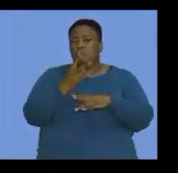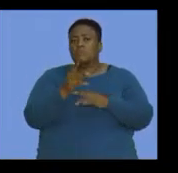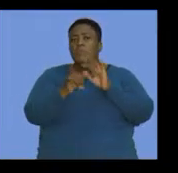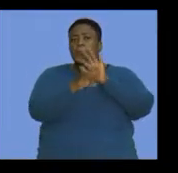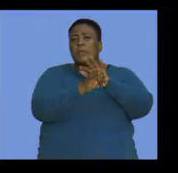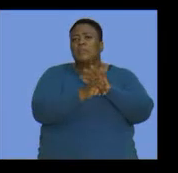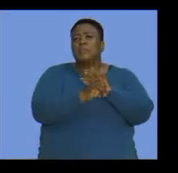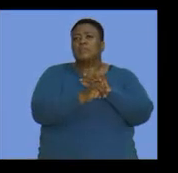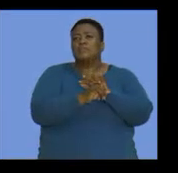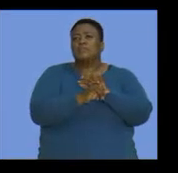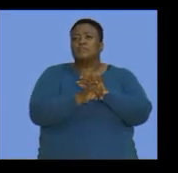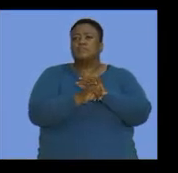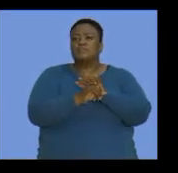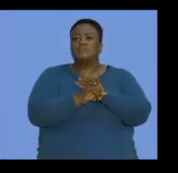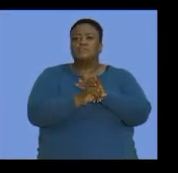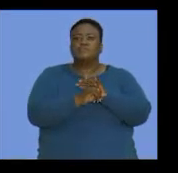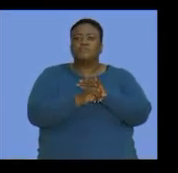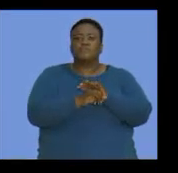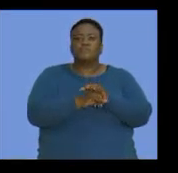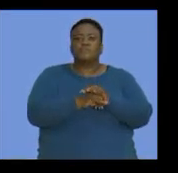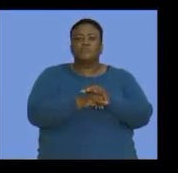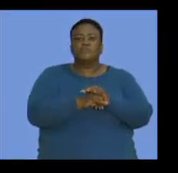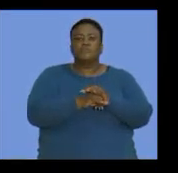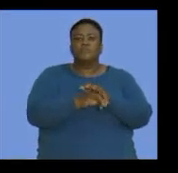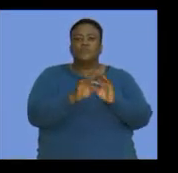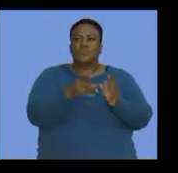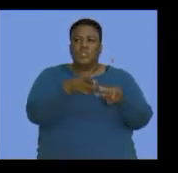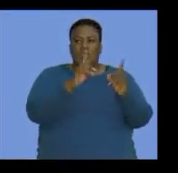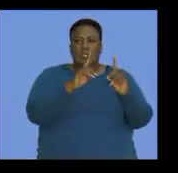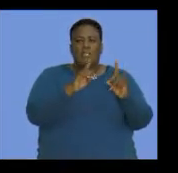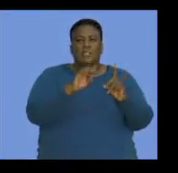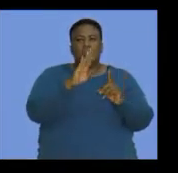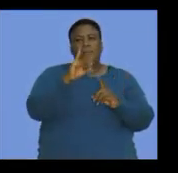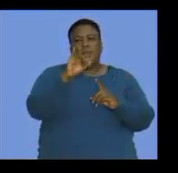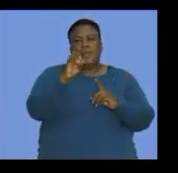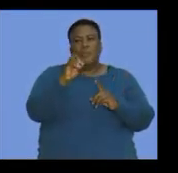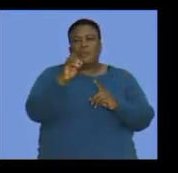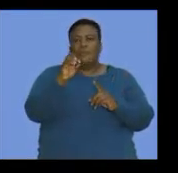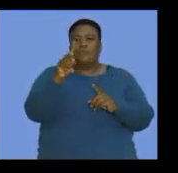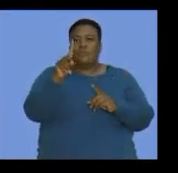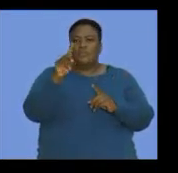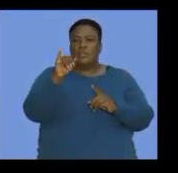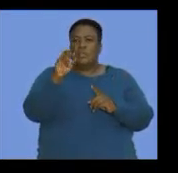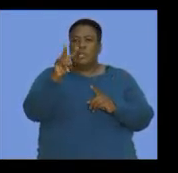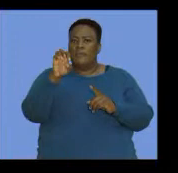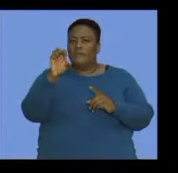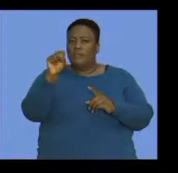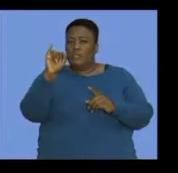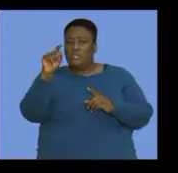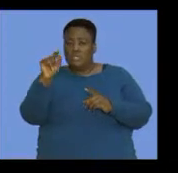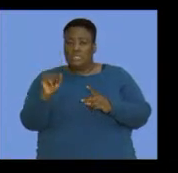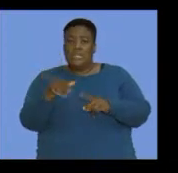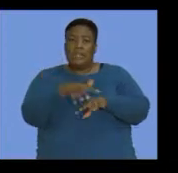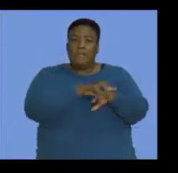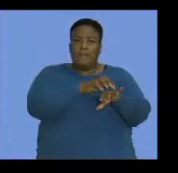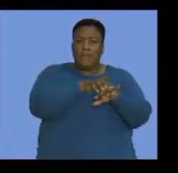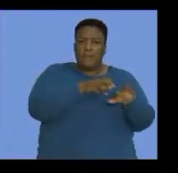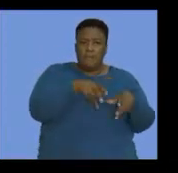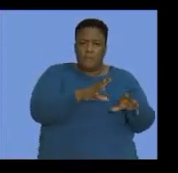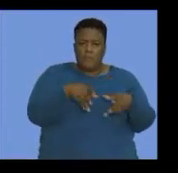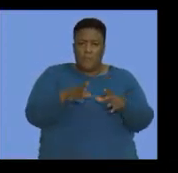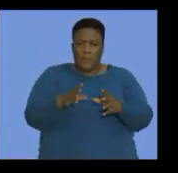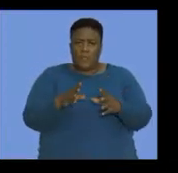at the impact of threats to the biodiversity. So what is it that threatens our biodiversity? So farming